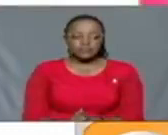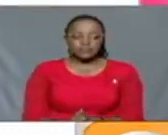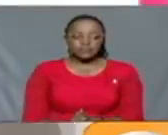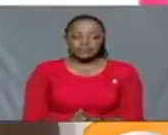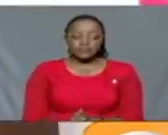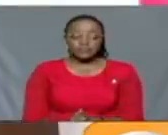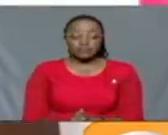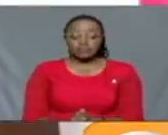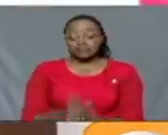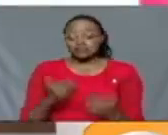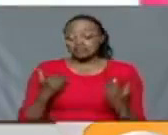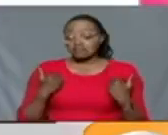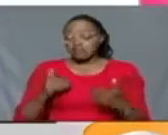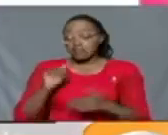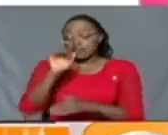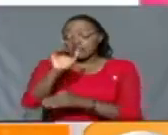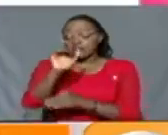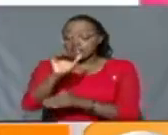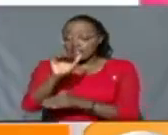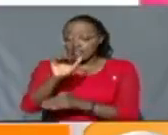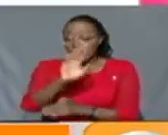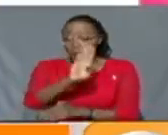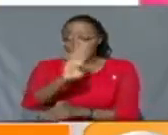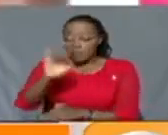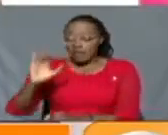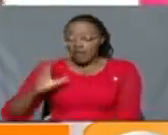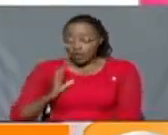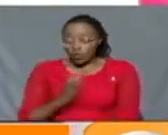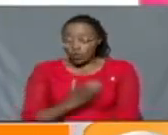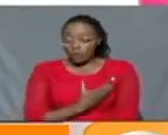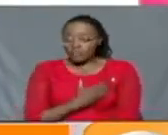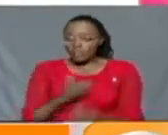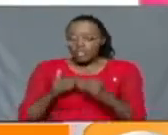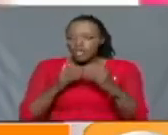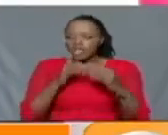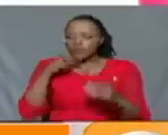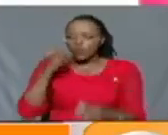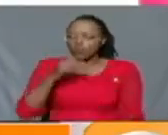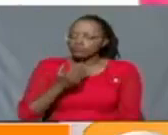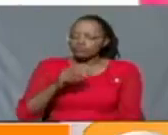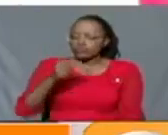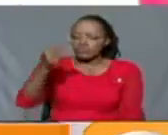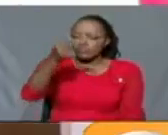Mimi nawauliza kamati ya BBI inayoongozwa na Yusuf Haji